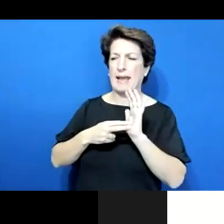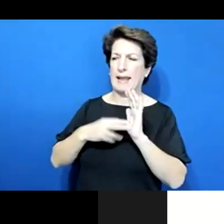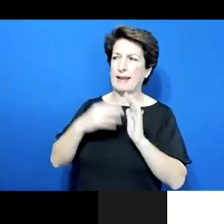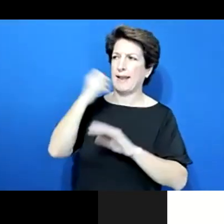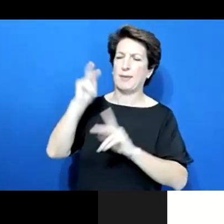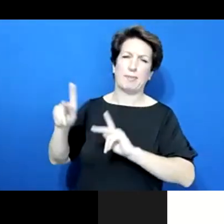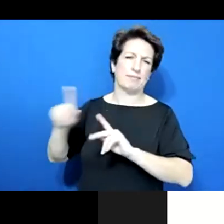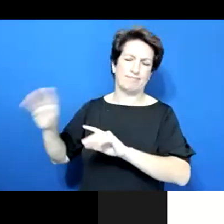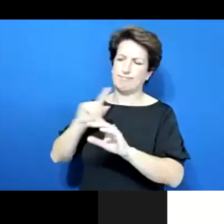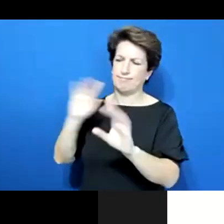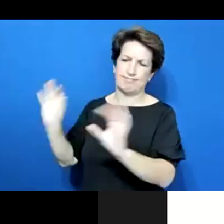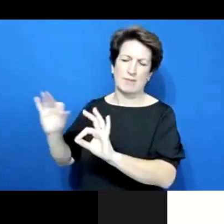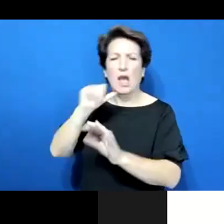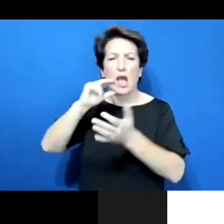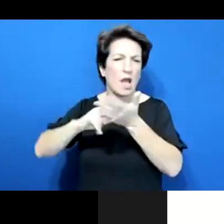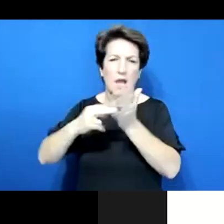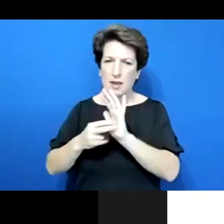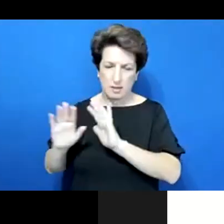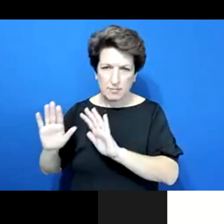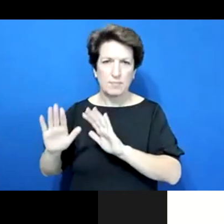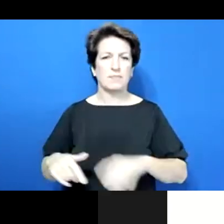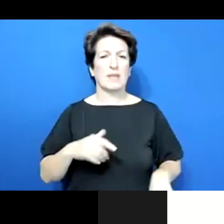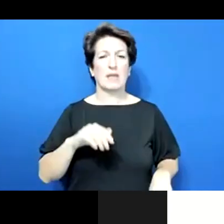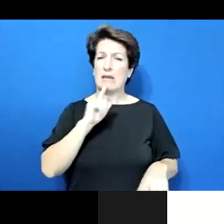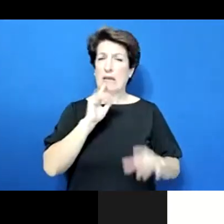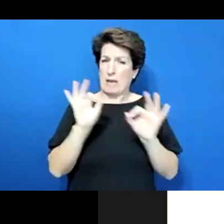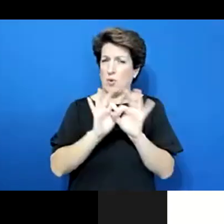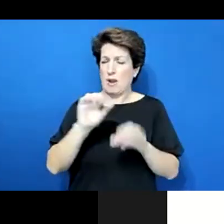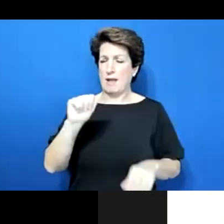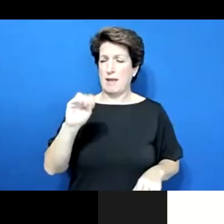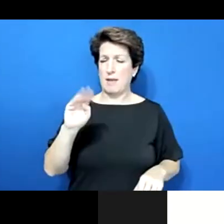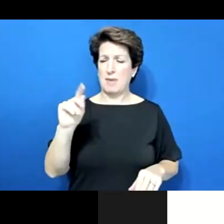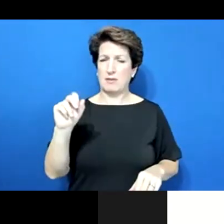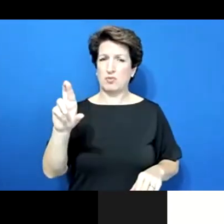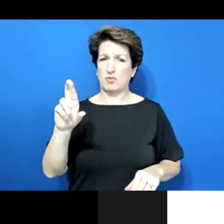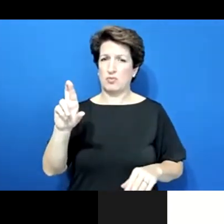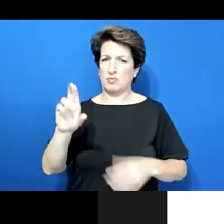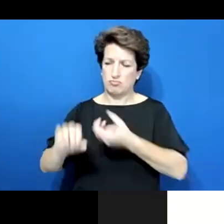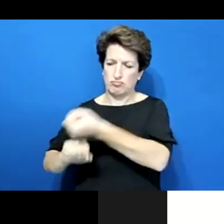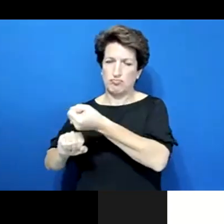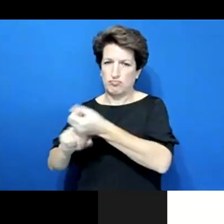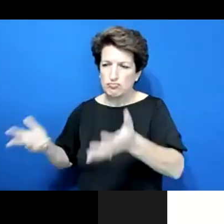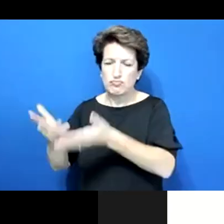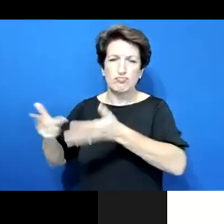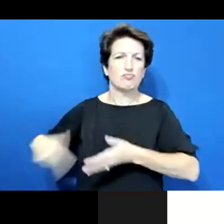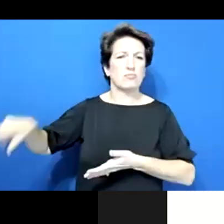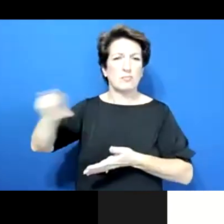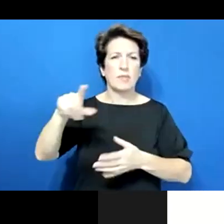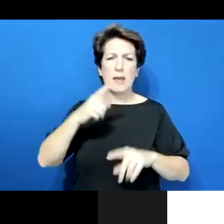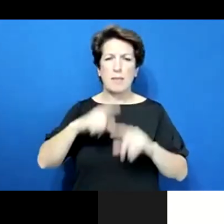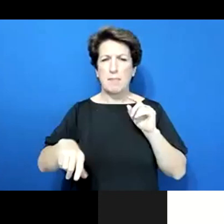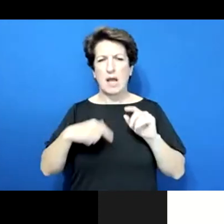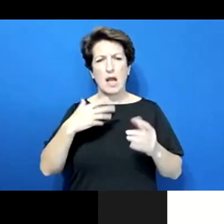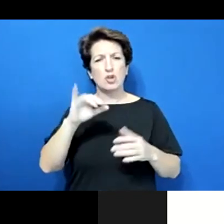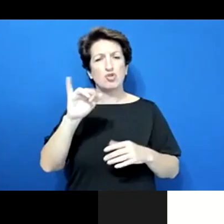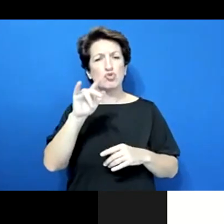the ambassadors are there as one of the ways that seniors receive support. But I just want to make sure, Julie, that you are aware that